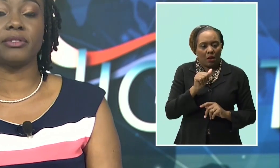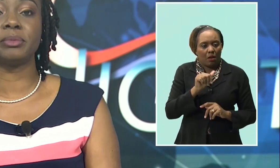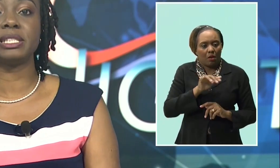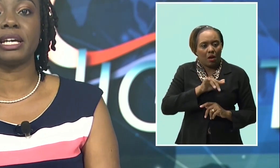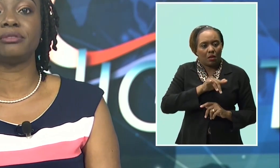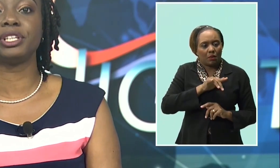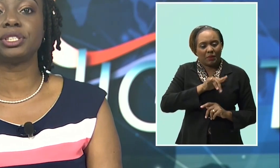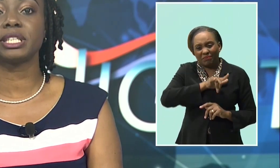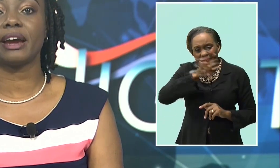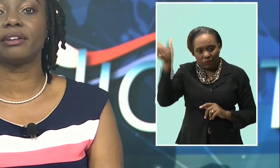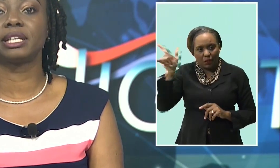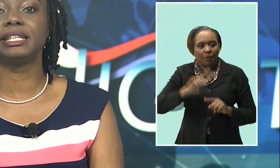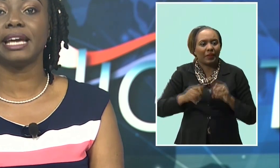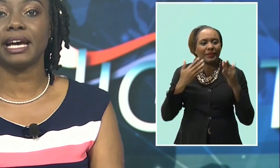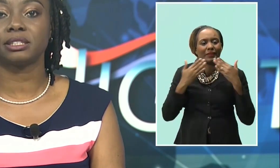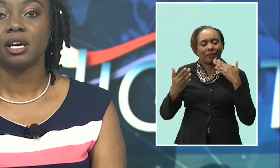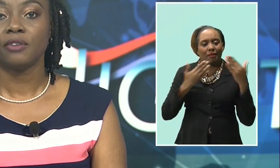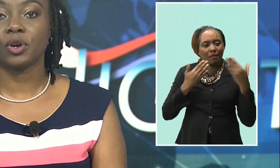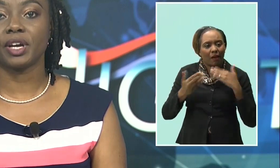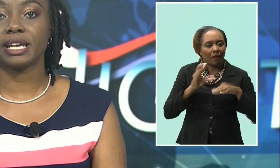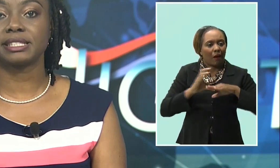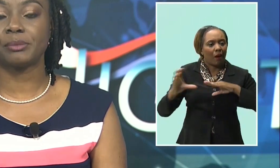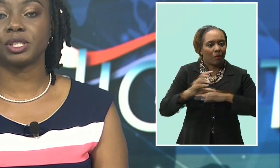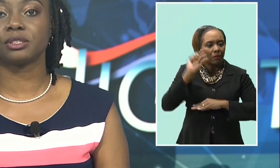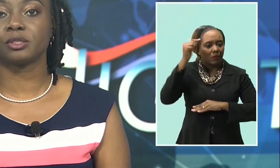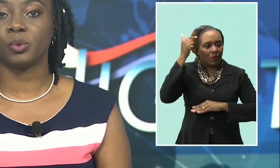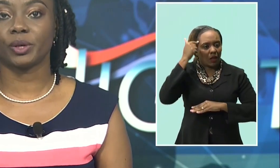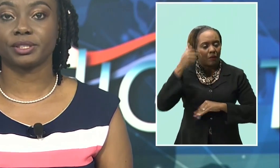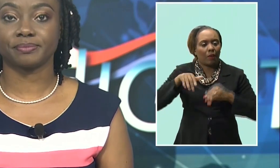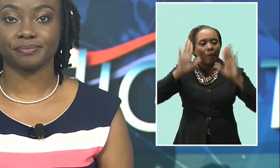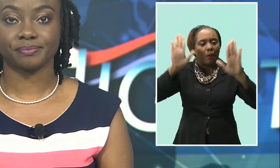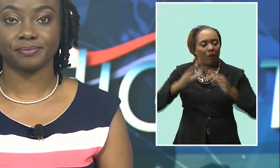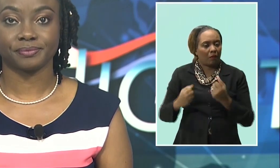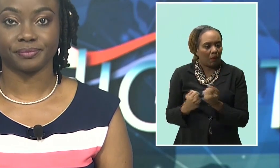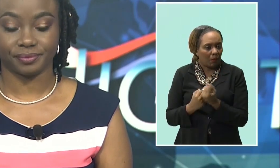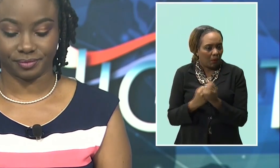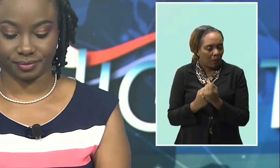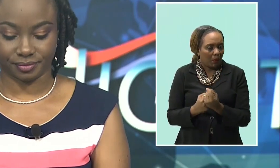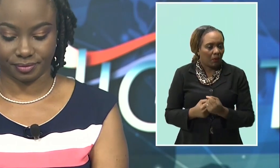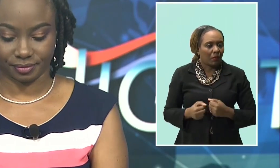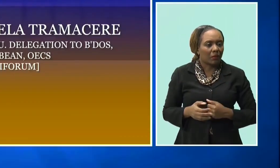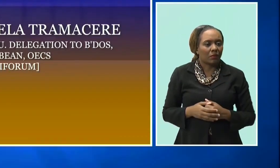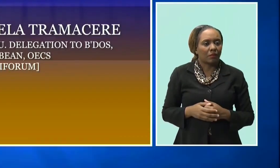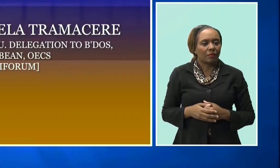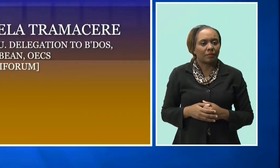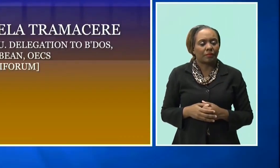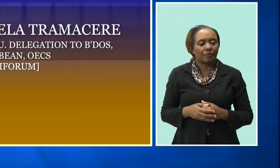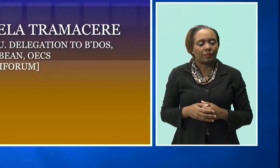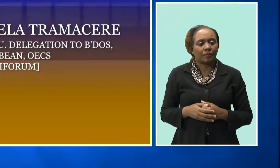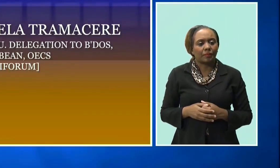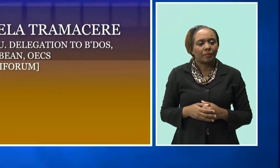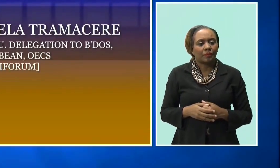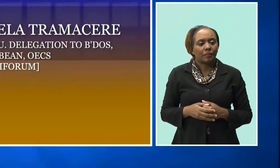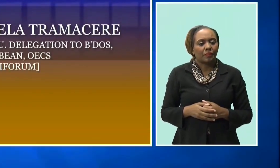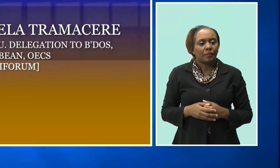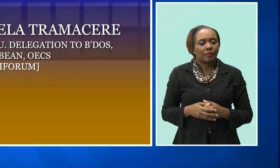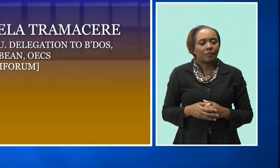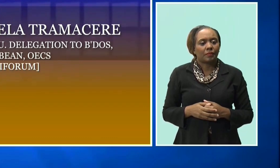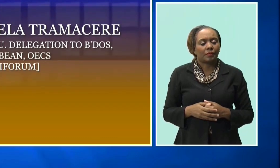Caribbean governments and regional carrier Liat for their exceptional support. There has been